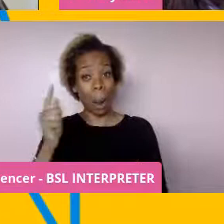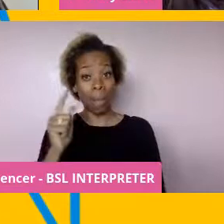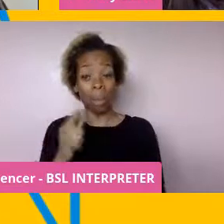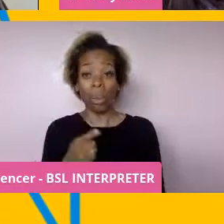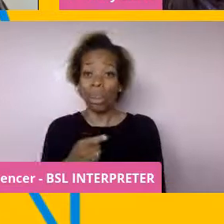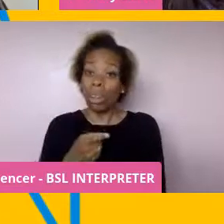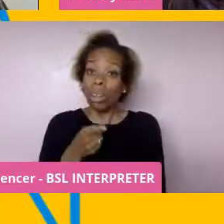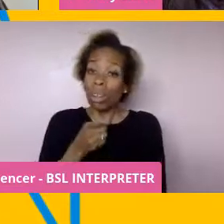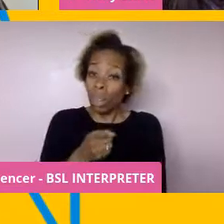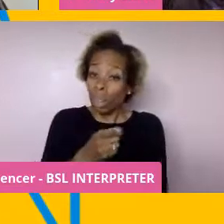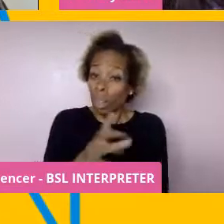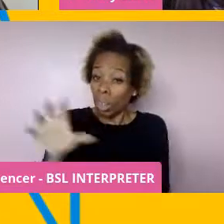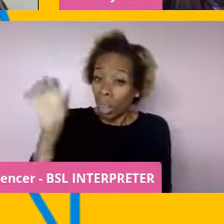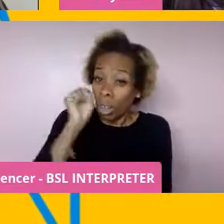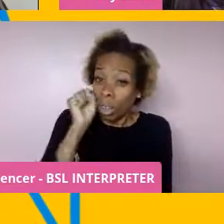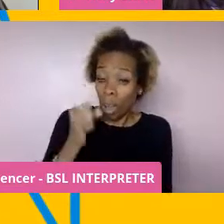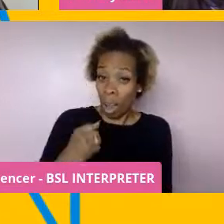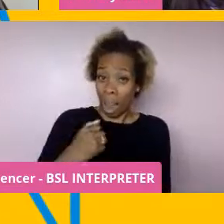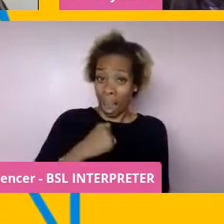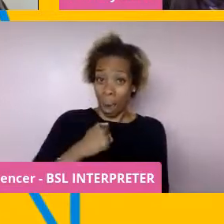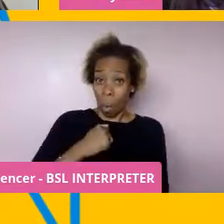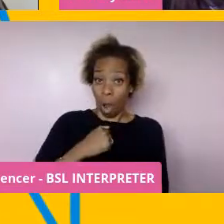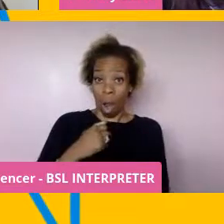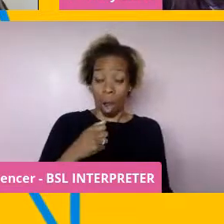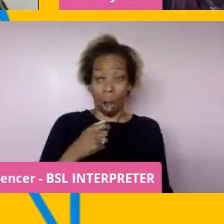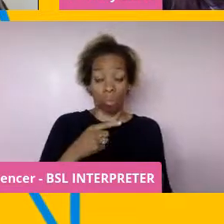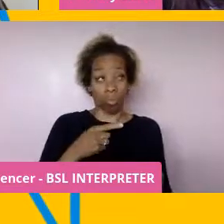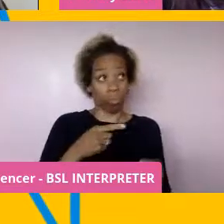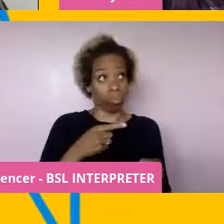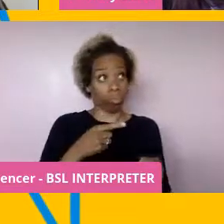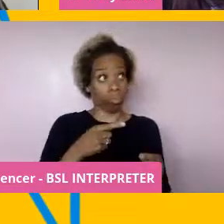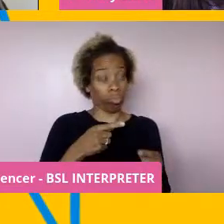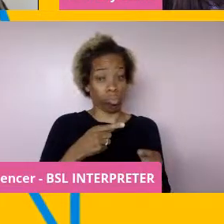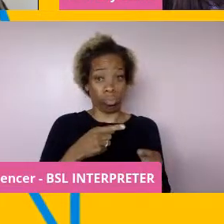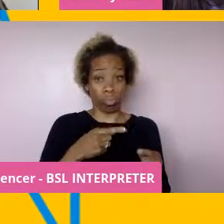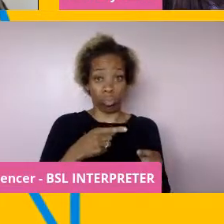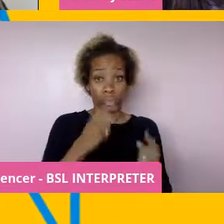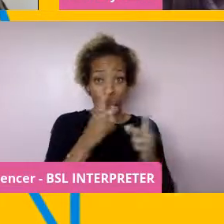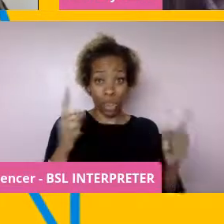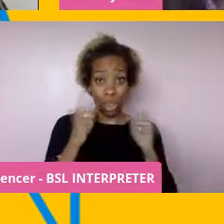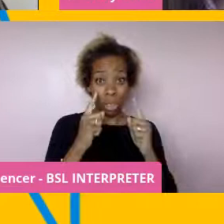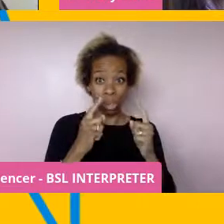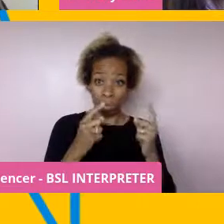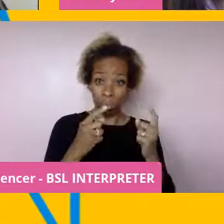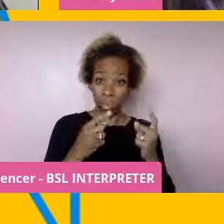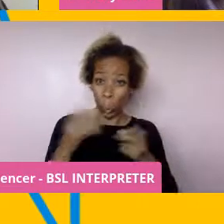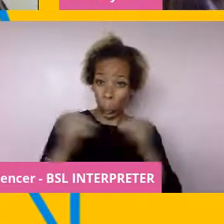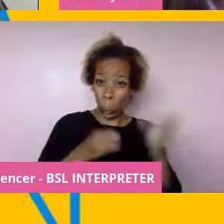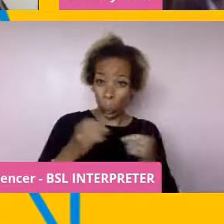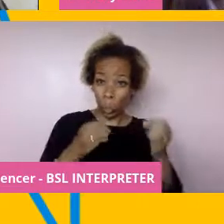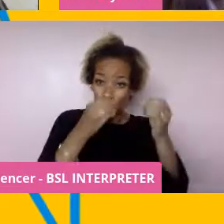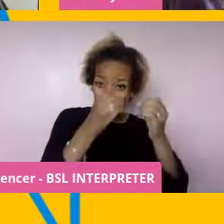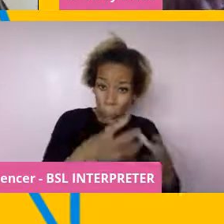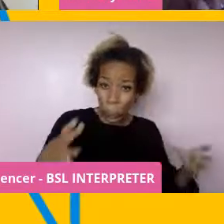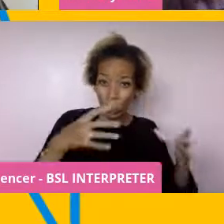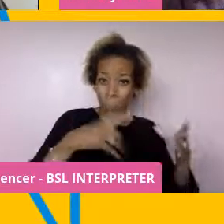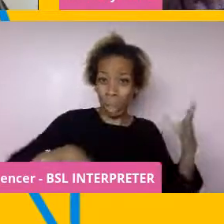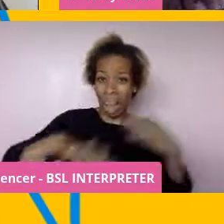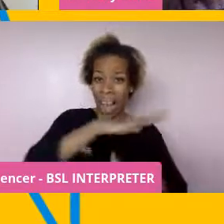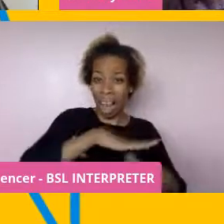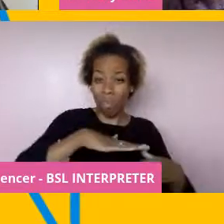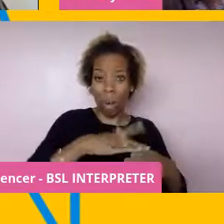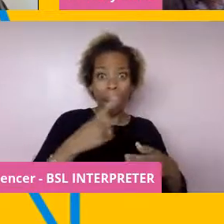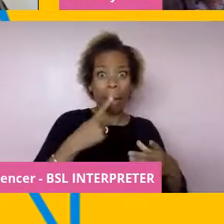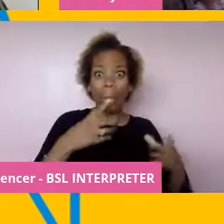are likely to be the largest or one of the largest employers in the area that you're in. So, that, as we've said, the economic impact is massive,